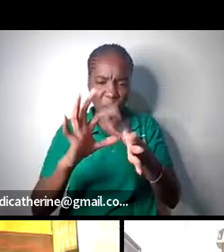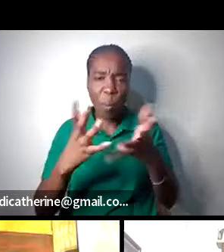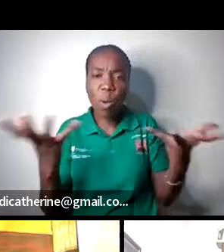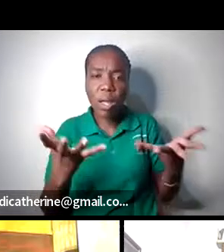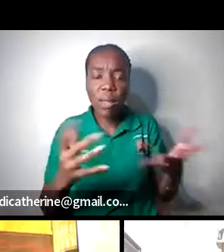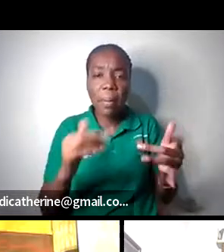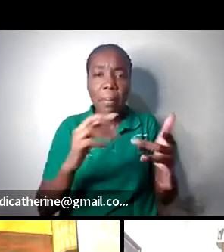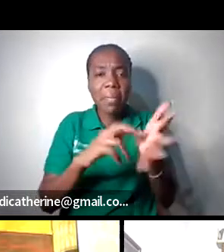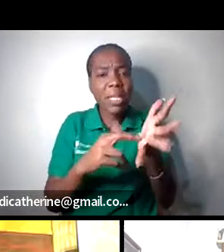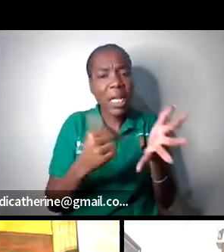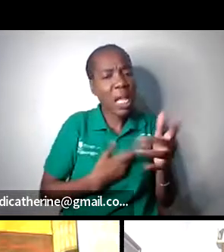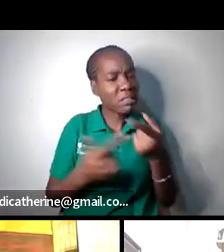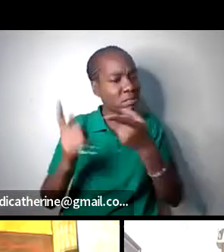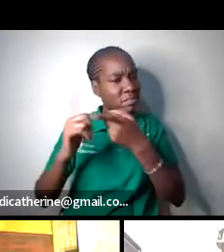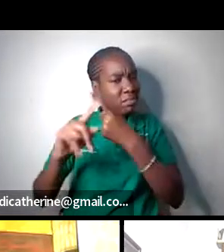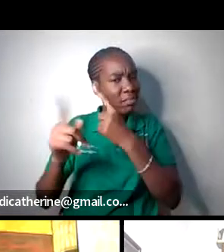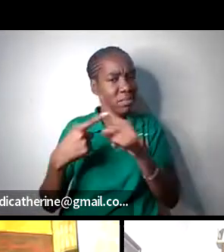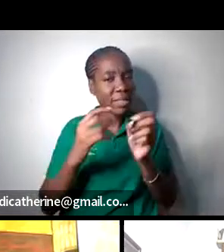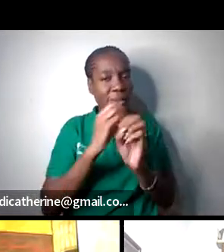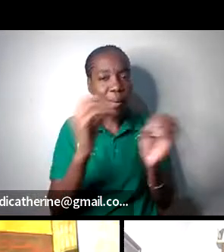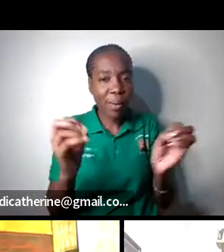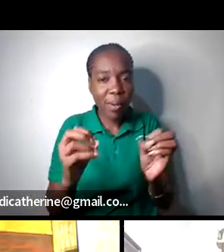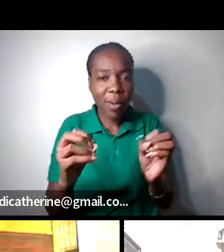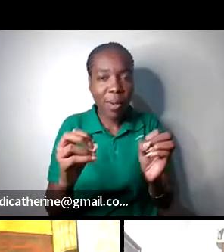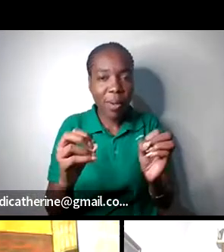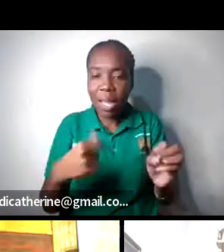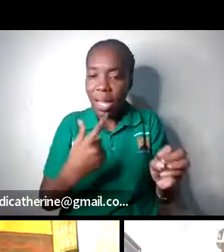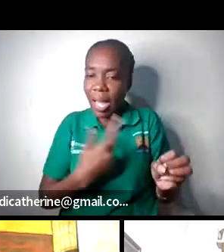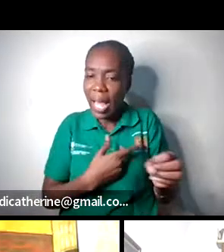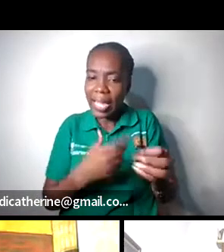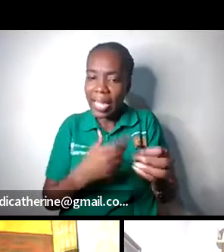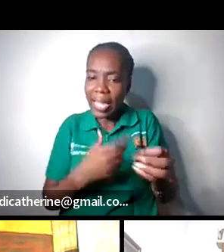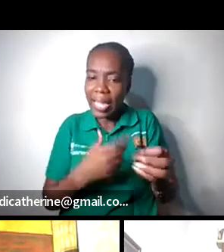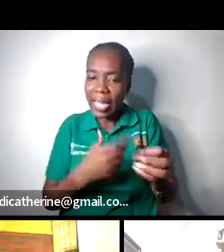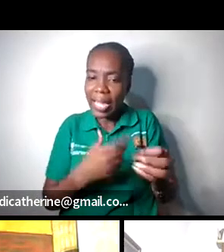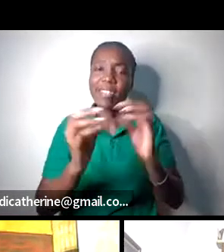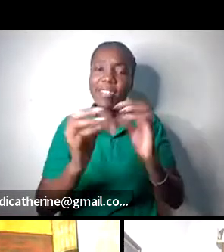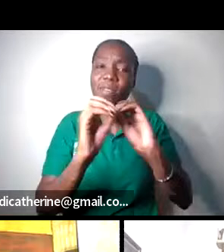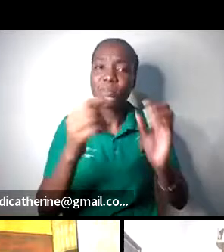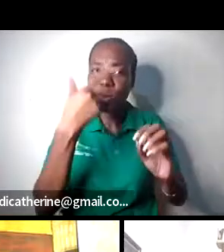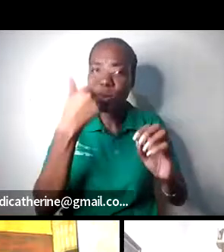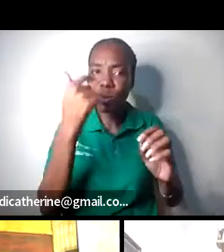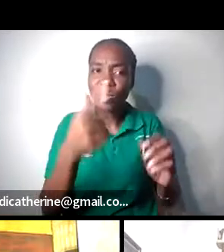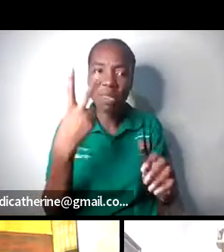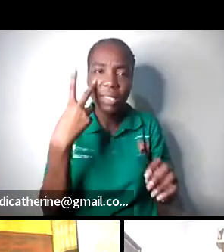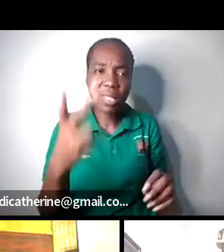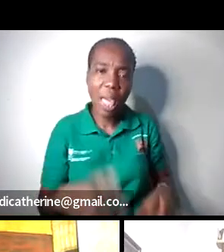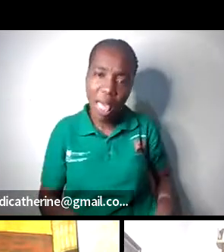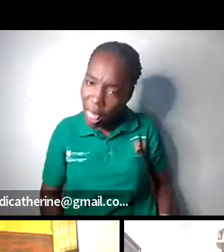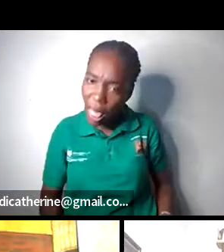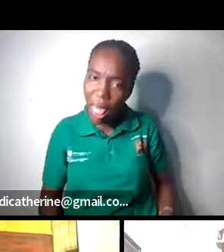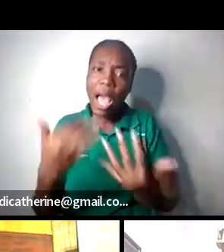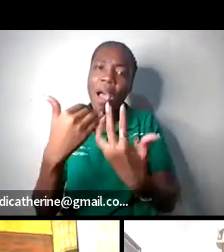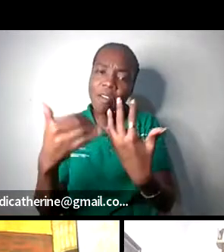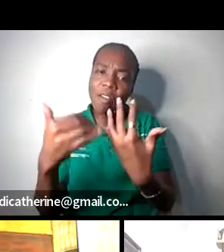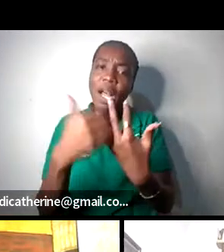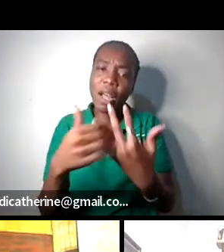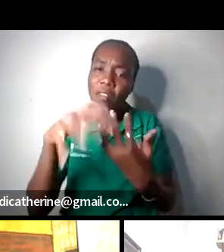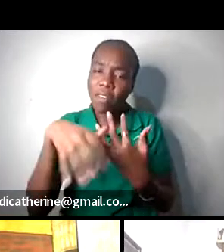think out of the box? And is it that we are not creative? Because, I mean, have you seen the avocado farming that has started in this country? It's become like,